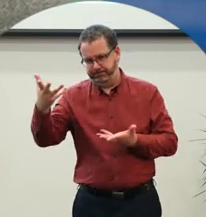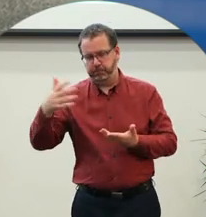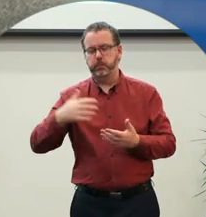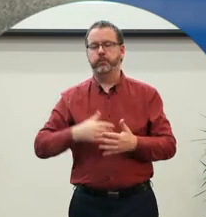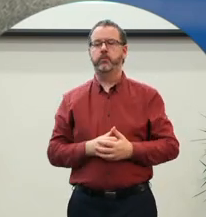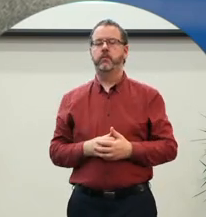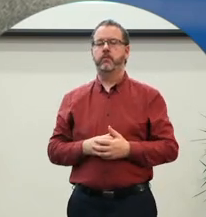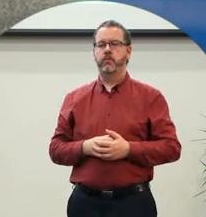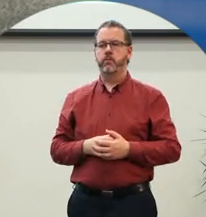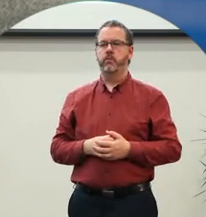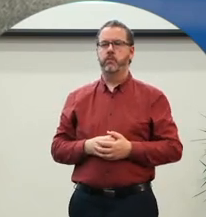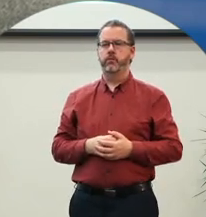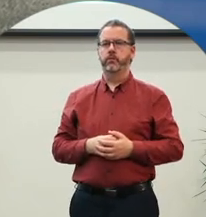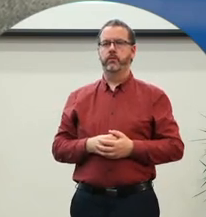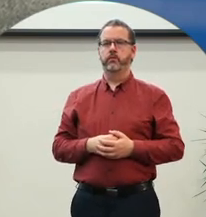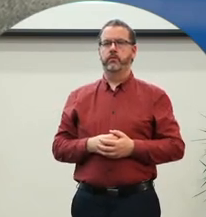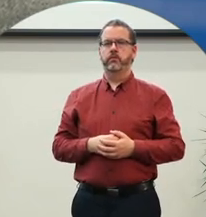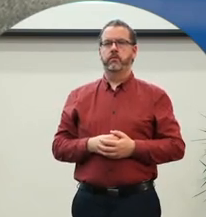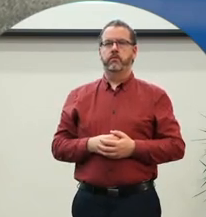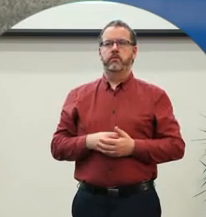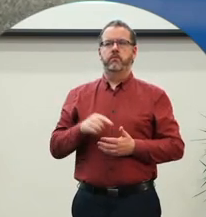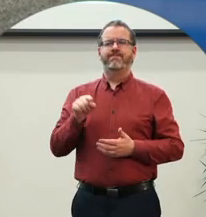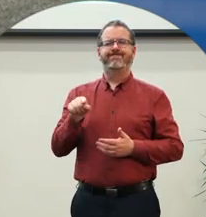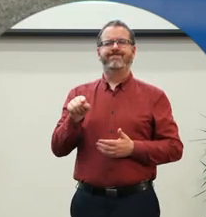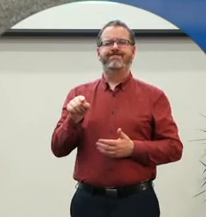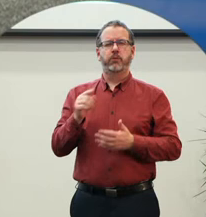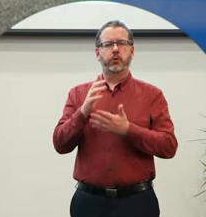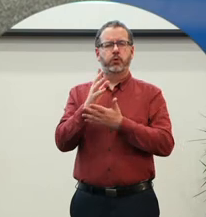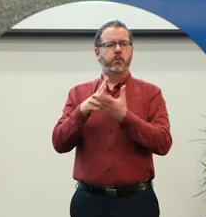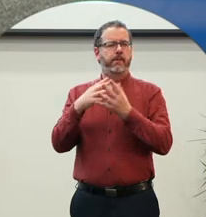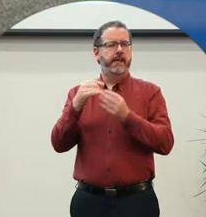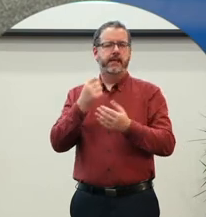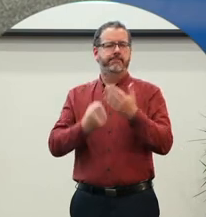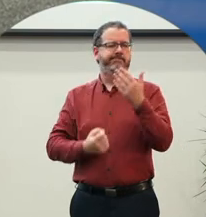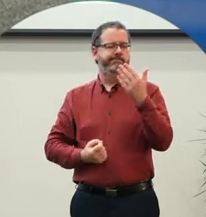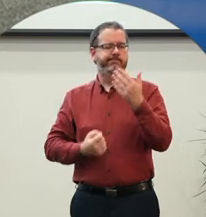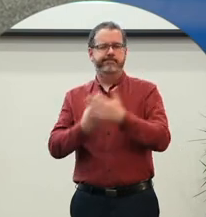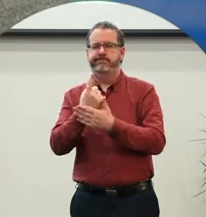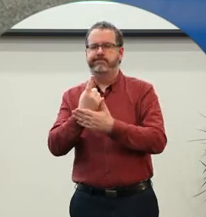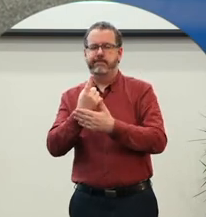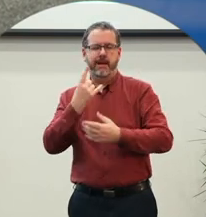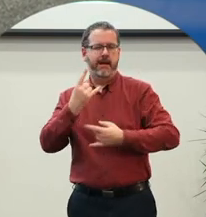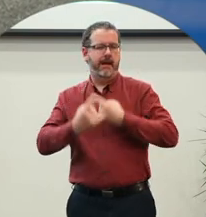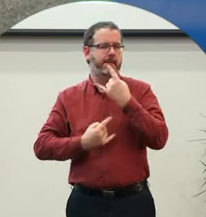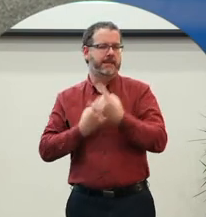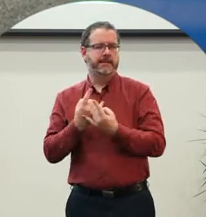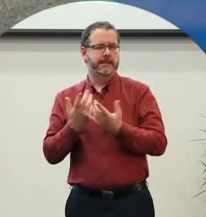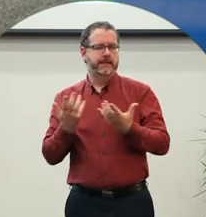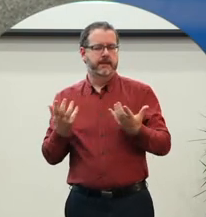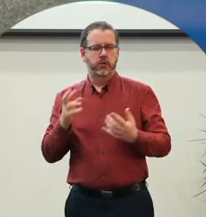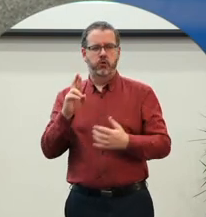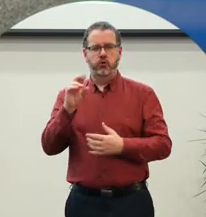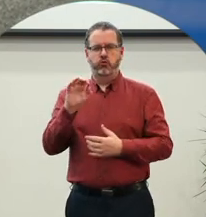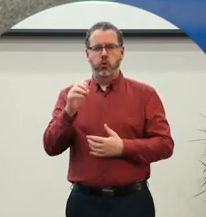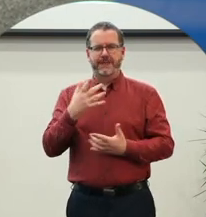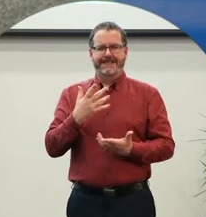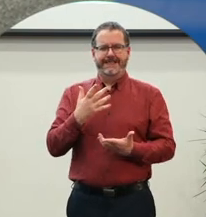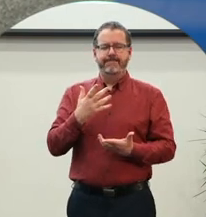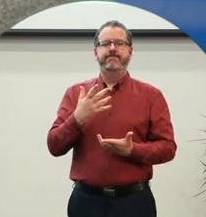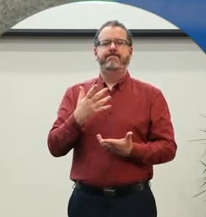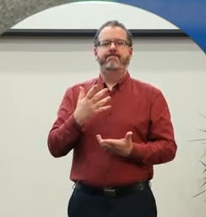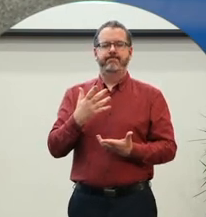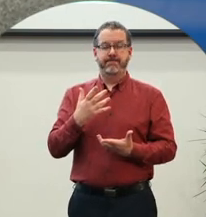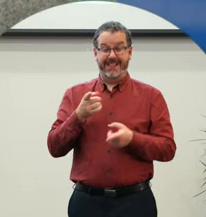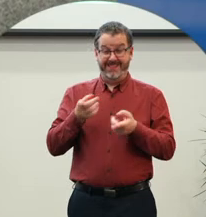I think something happened along the way there that Rose decided that she wanted to go further than